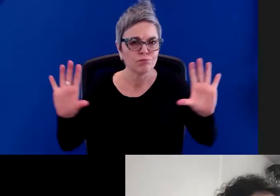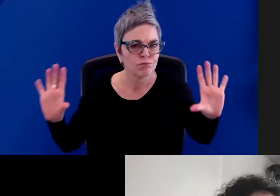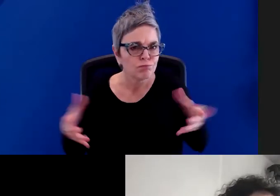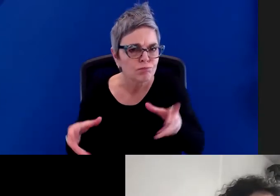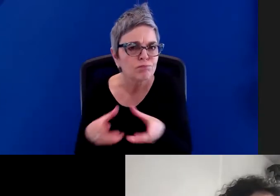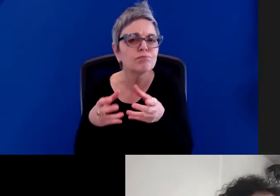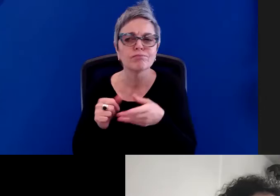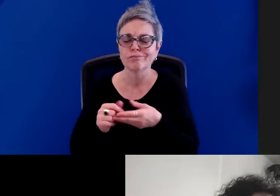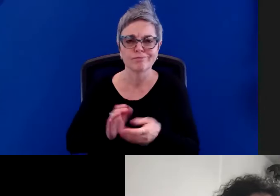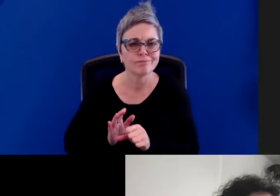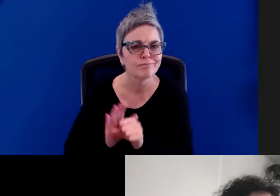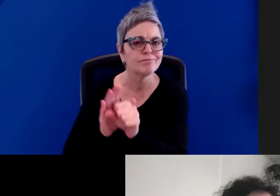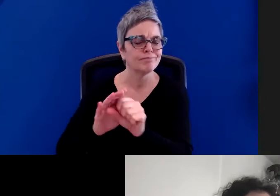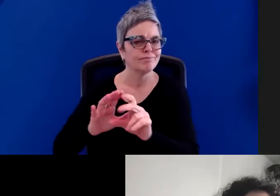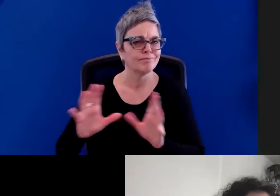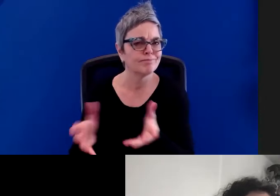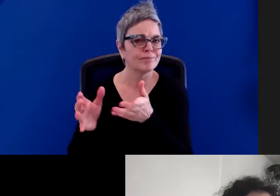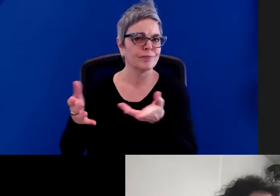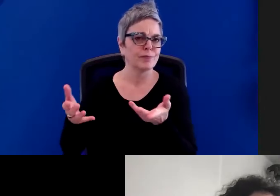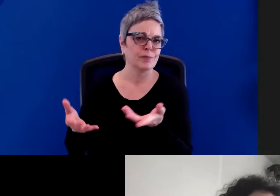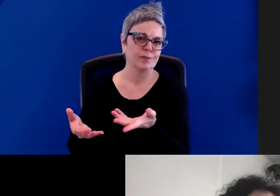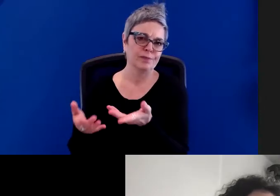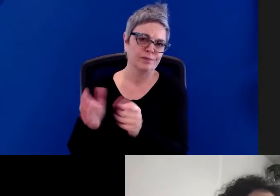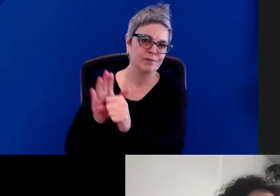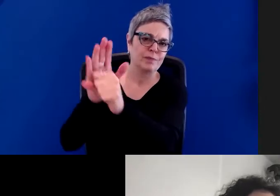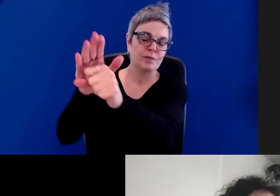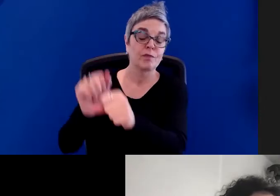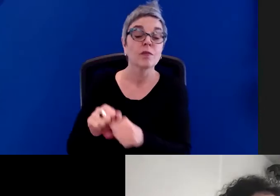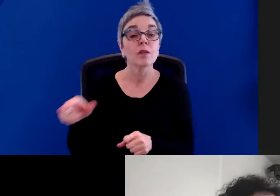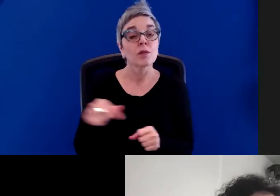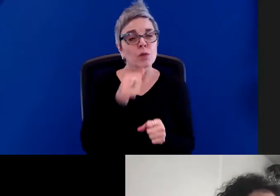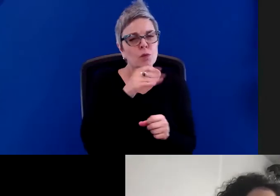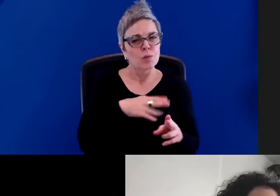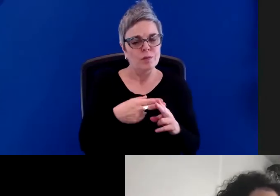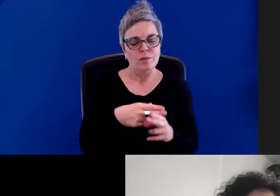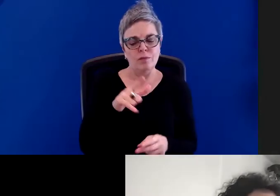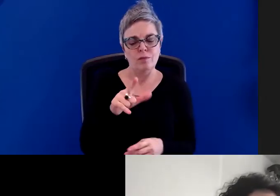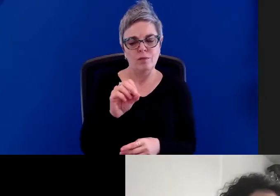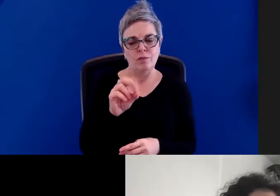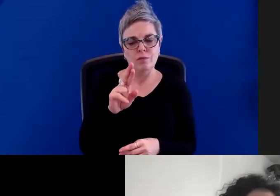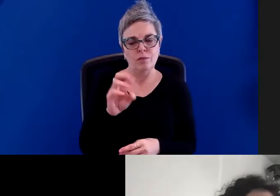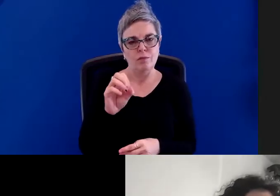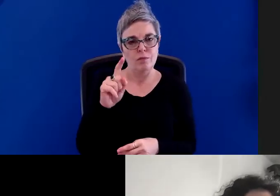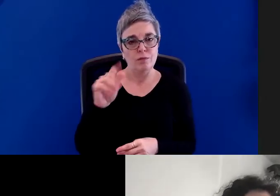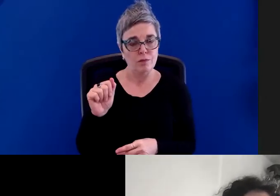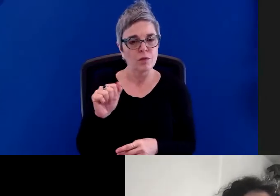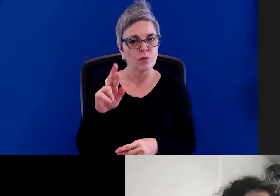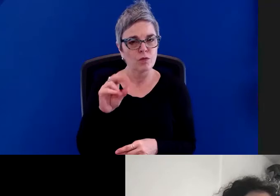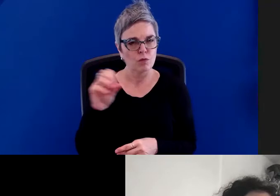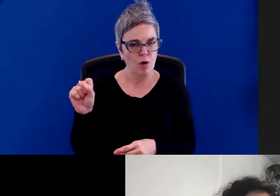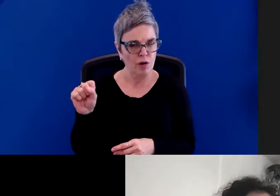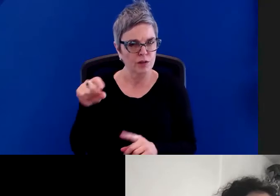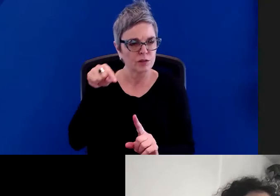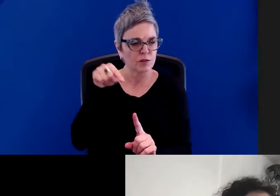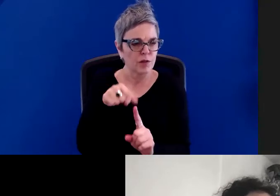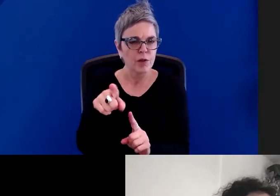Loretta Ross illustrates so importantly, the term practice is most often used by oppressed